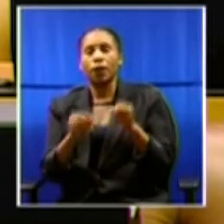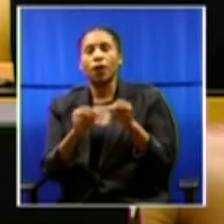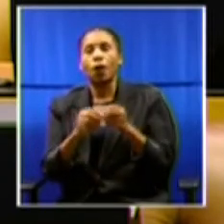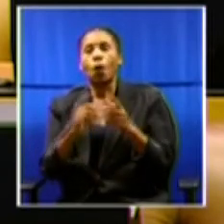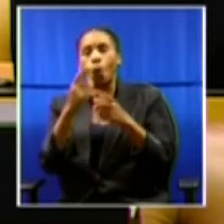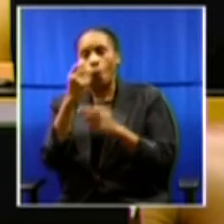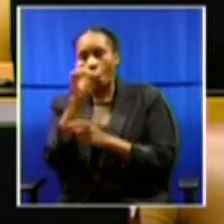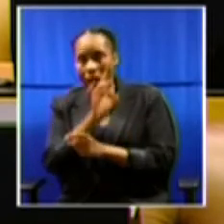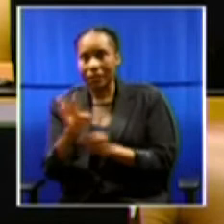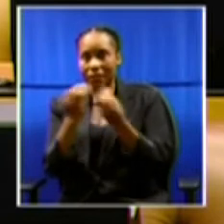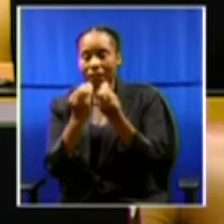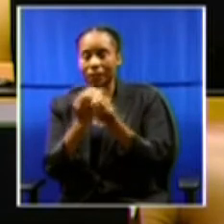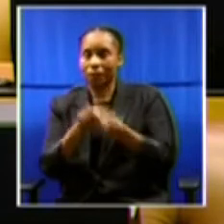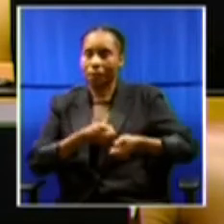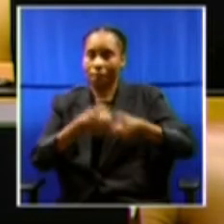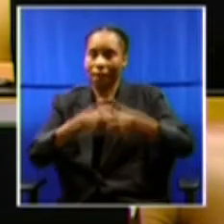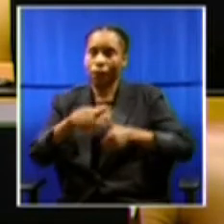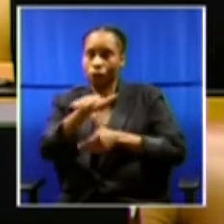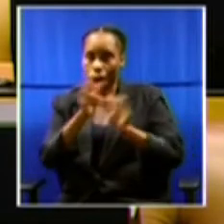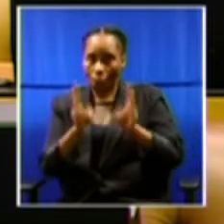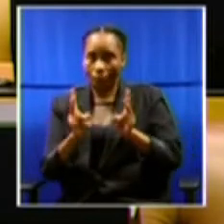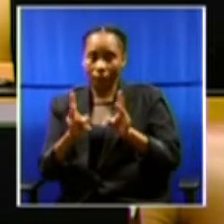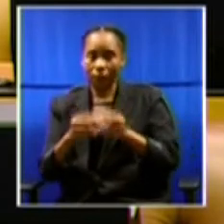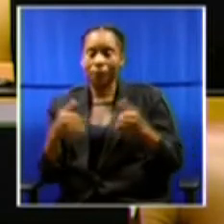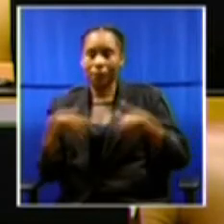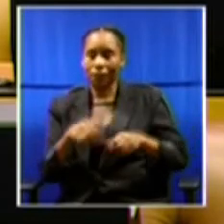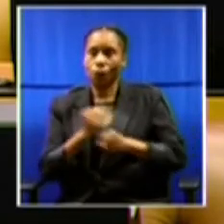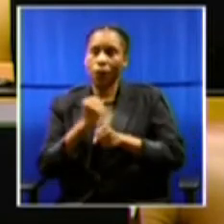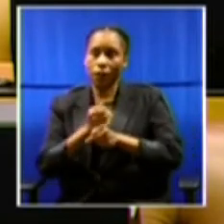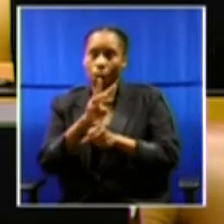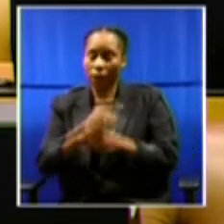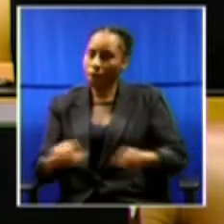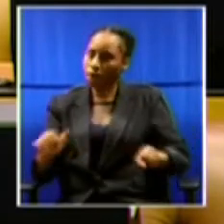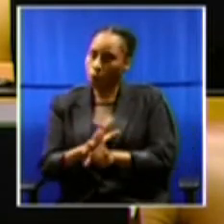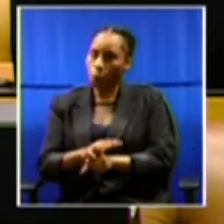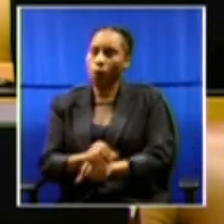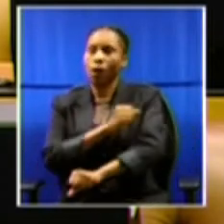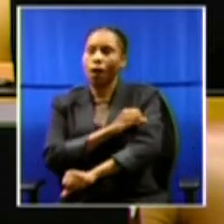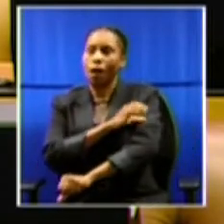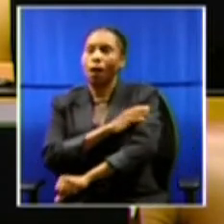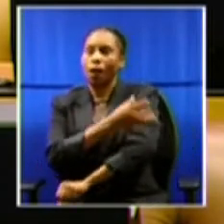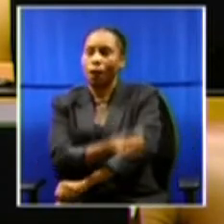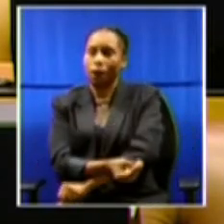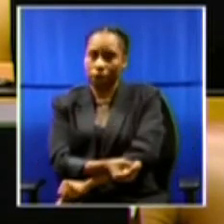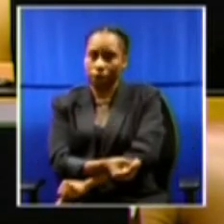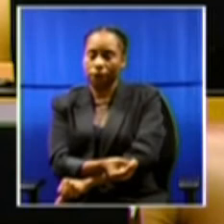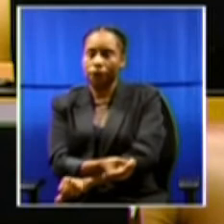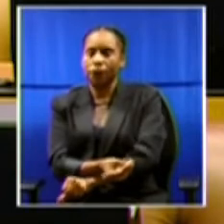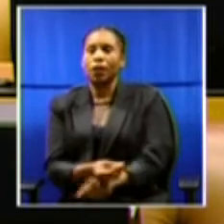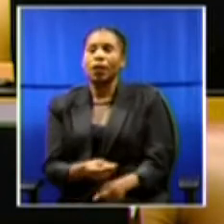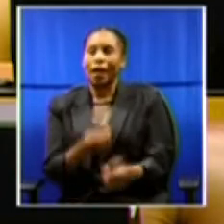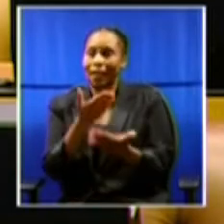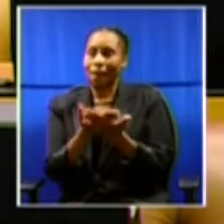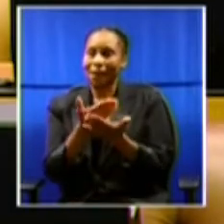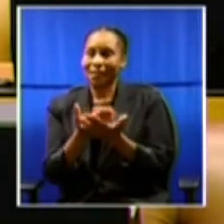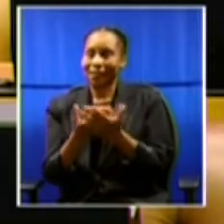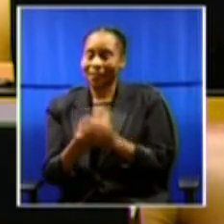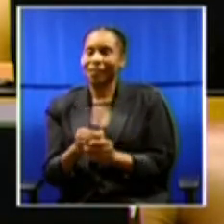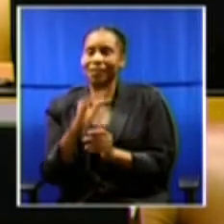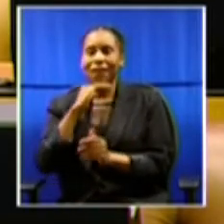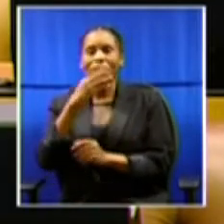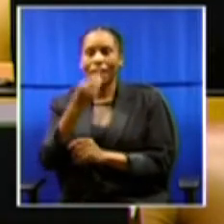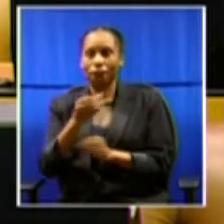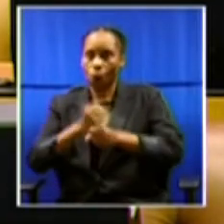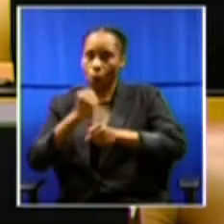on the process to make sure that we have a full capacity on scientific issues within the South African Police. Thank you very